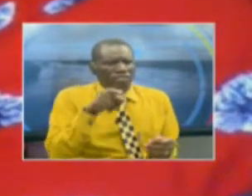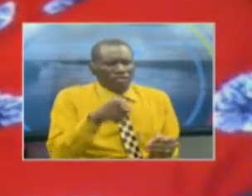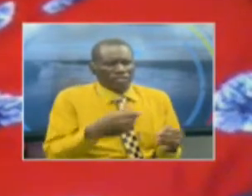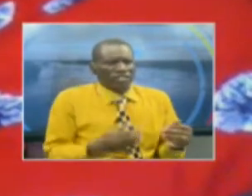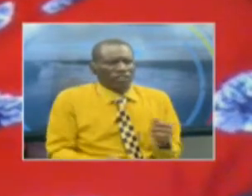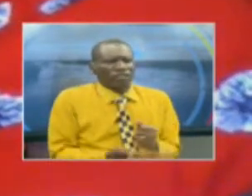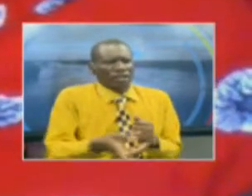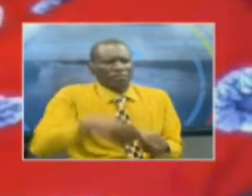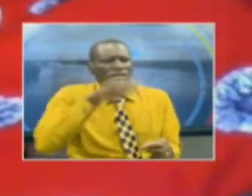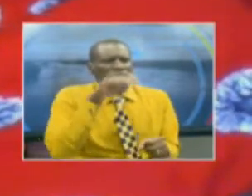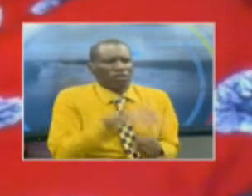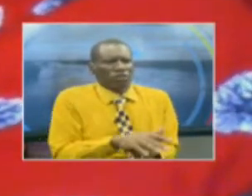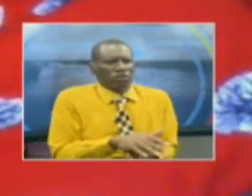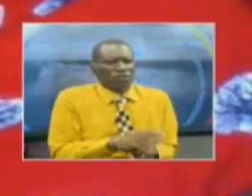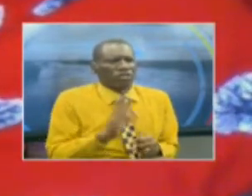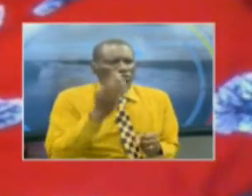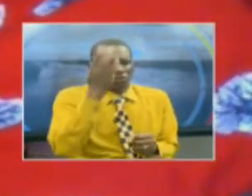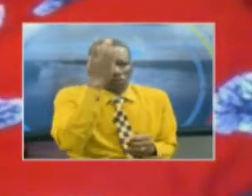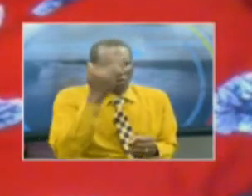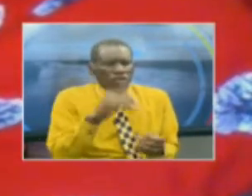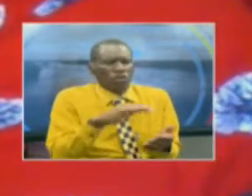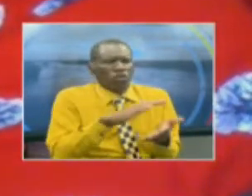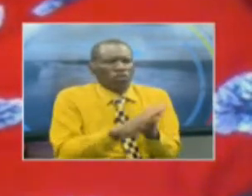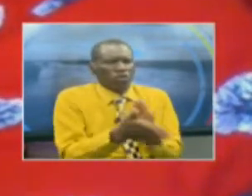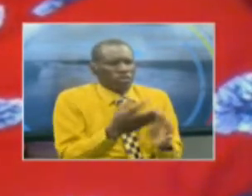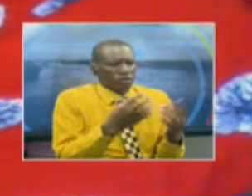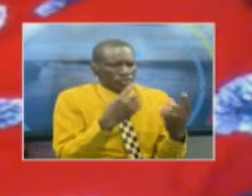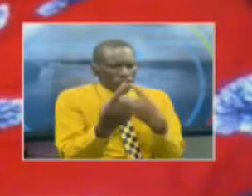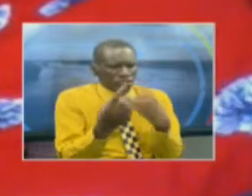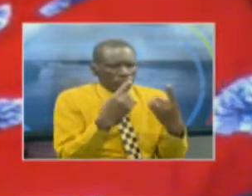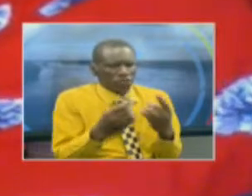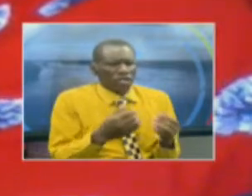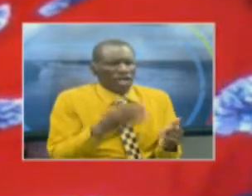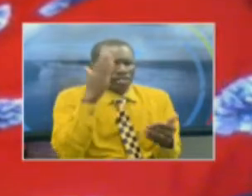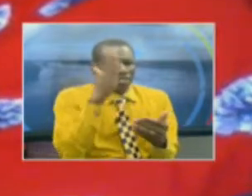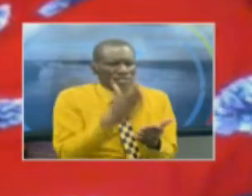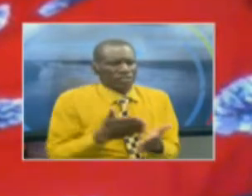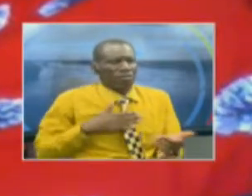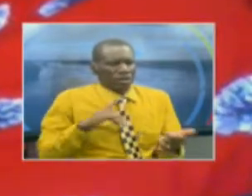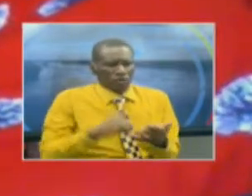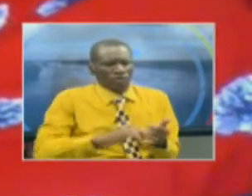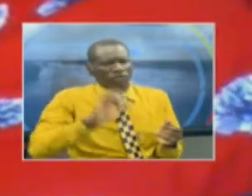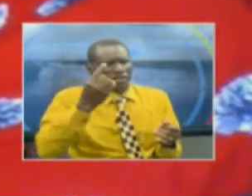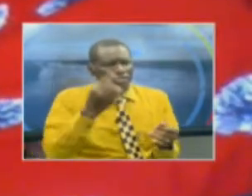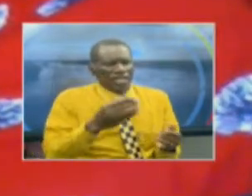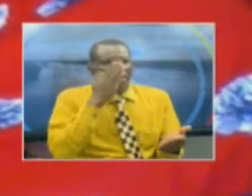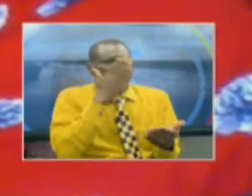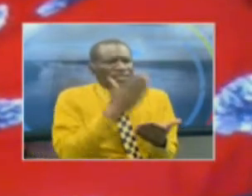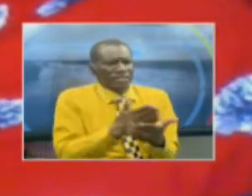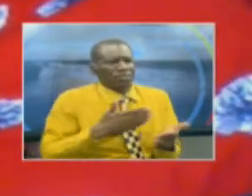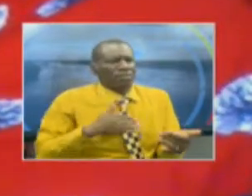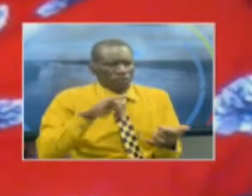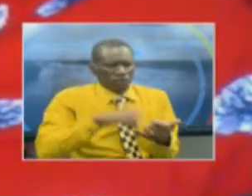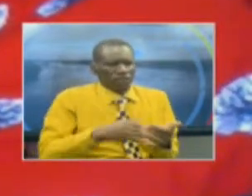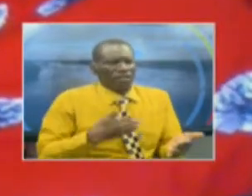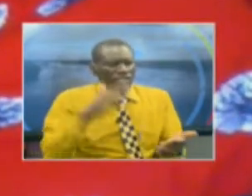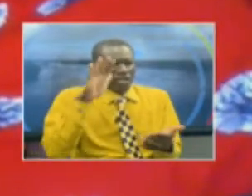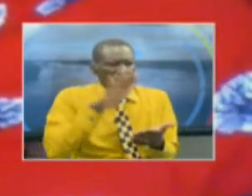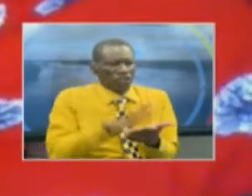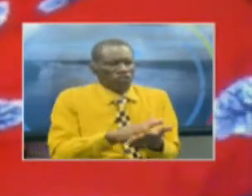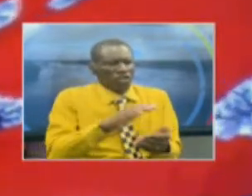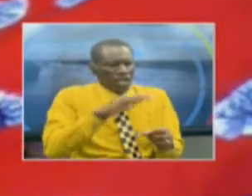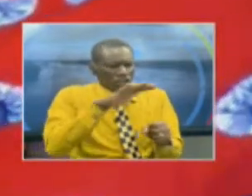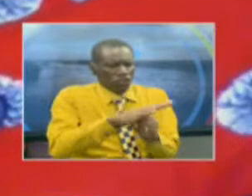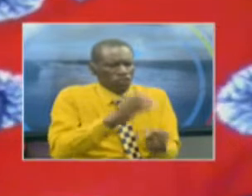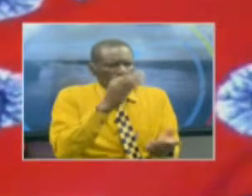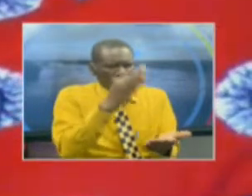us a lot, because without discussion, because I trust her, first of all, I trust her, I have a lot of faith in her, because there's